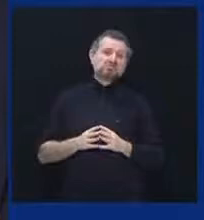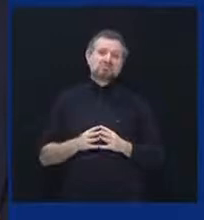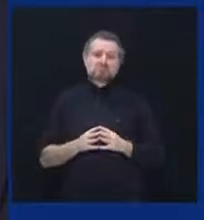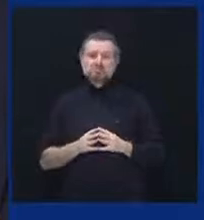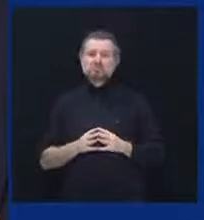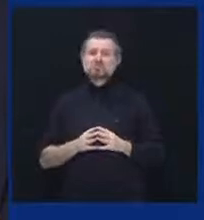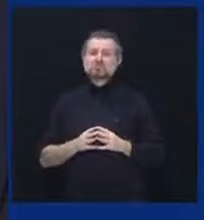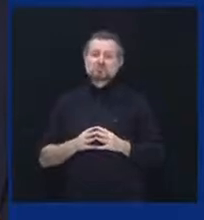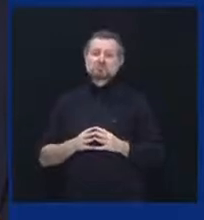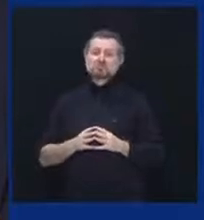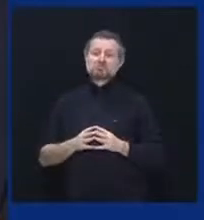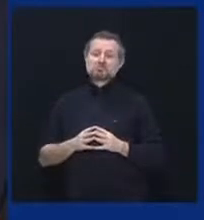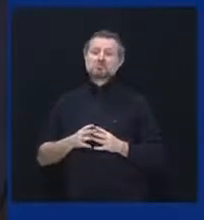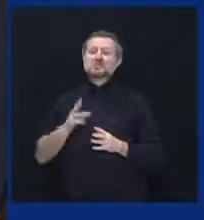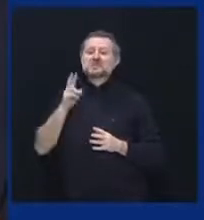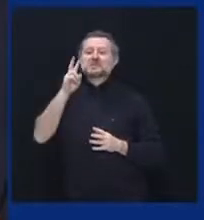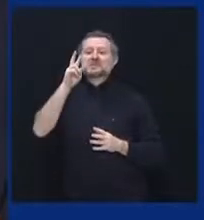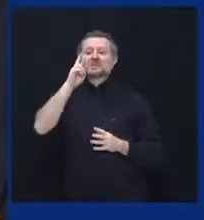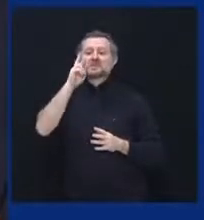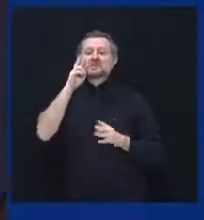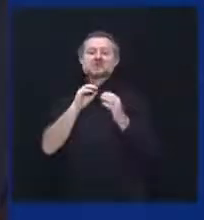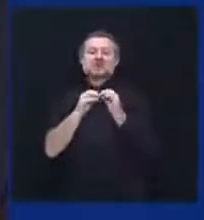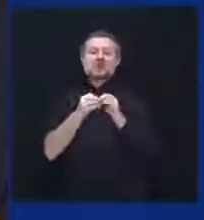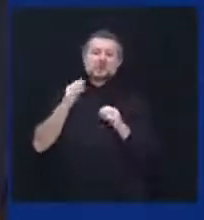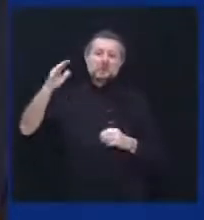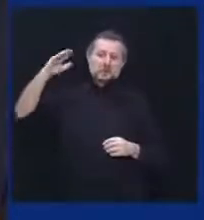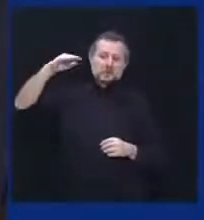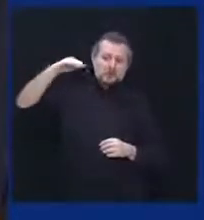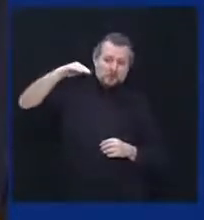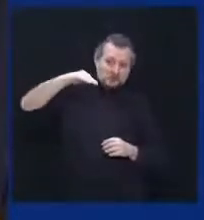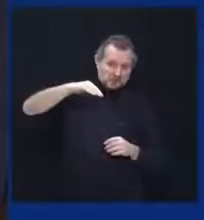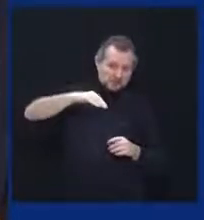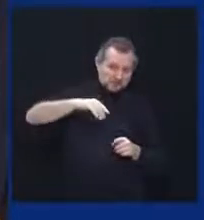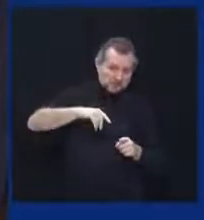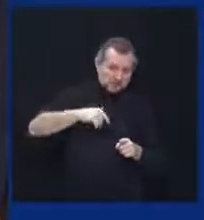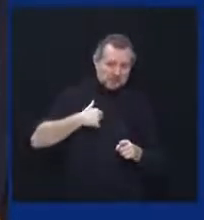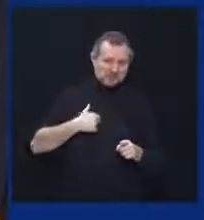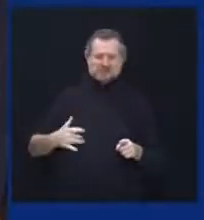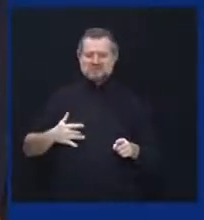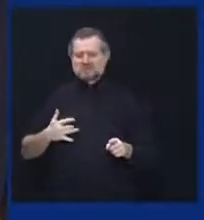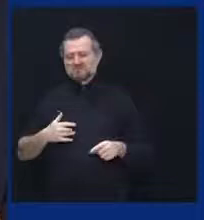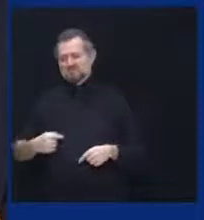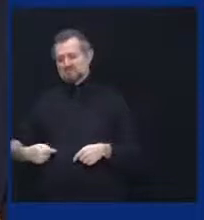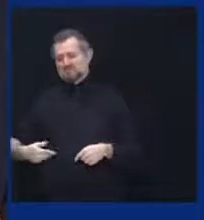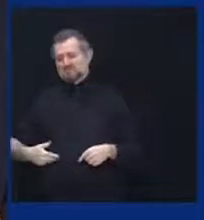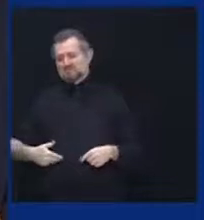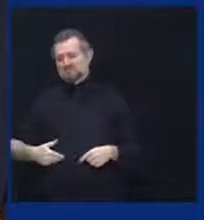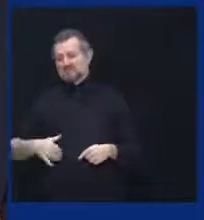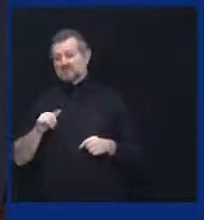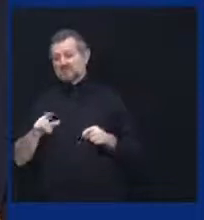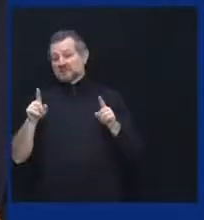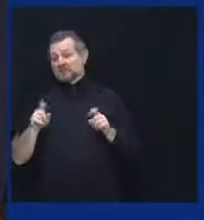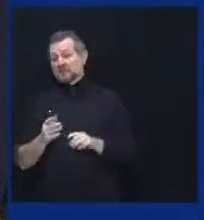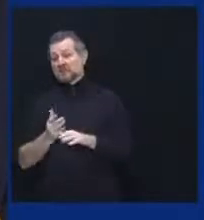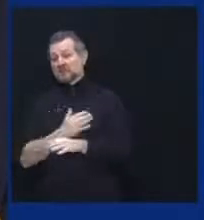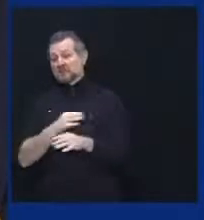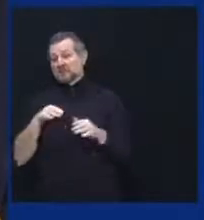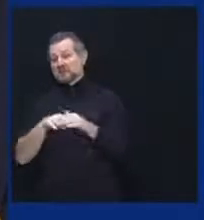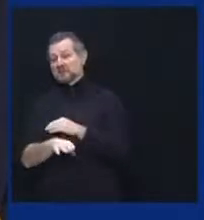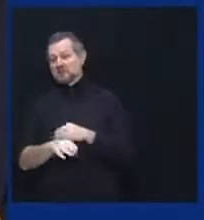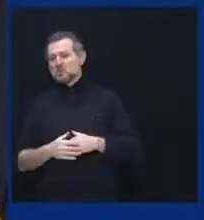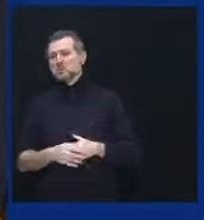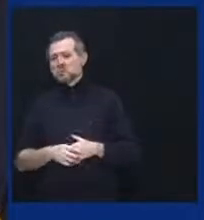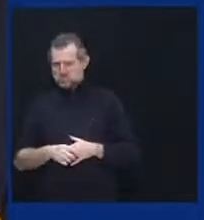first you have to look at where we are with the overall trajectory and the numbers. But I believe this testing before has a lot of